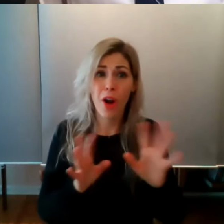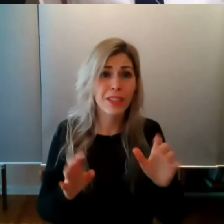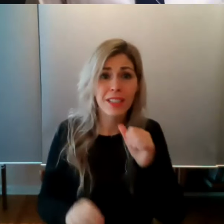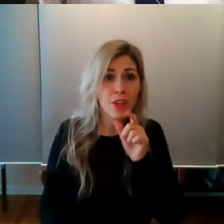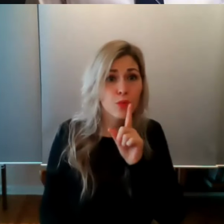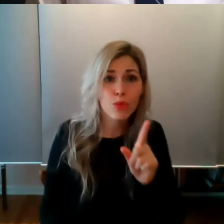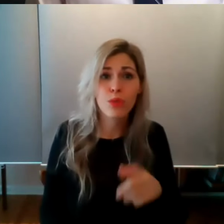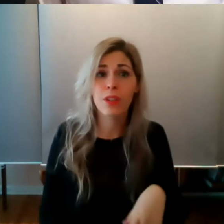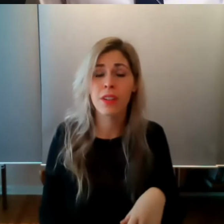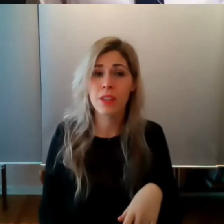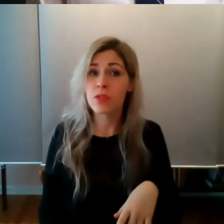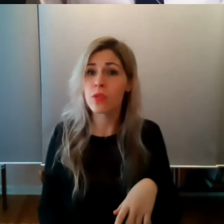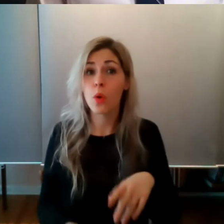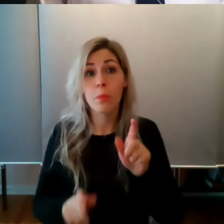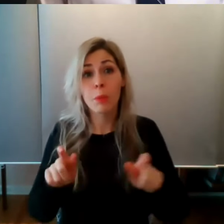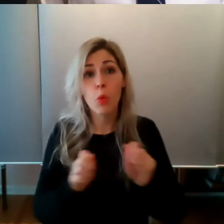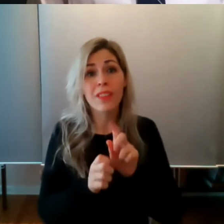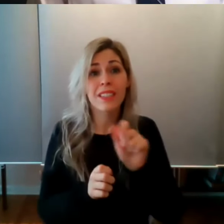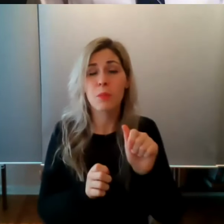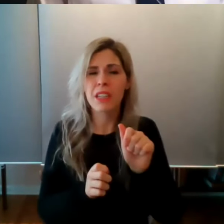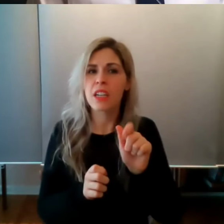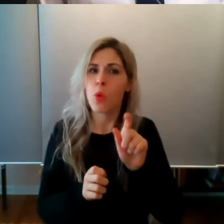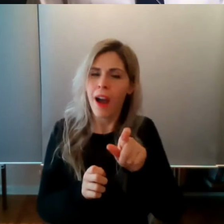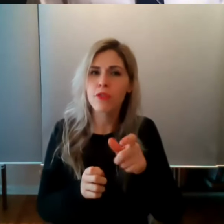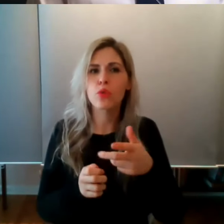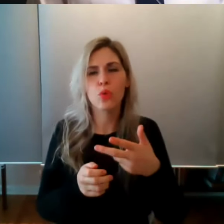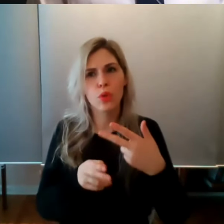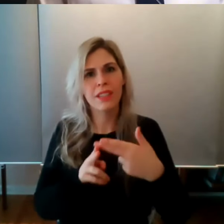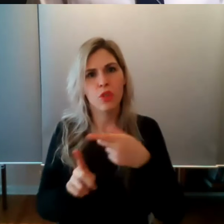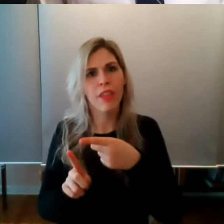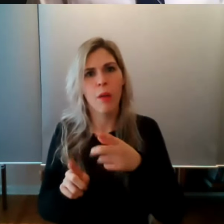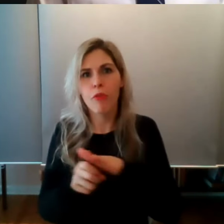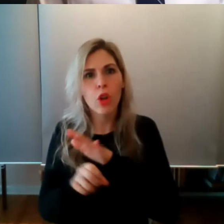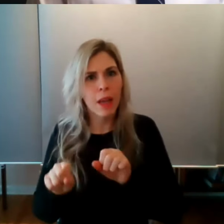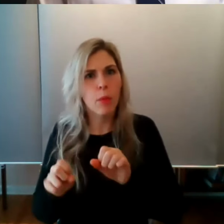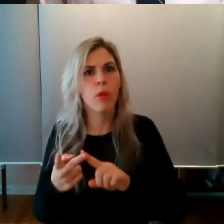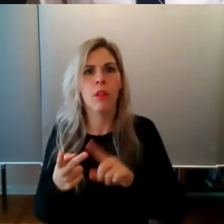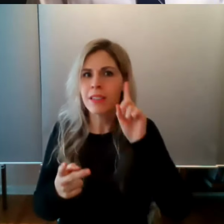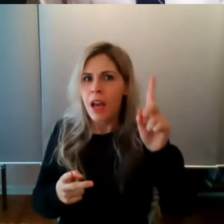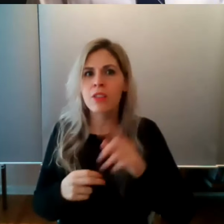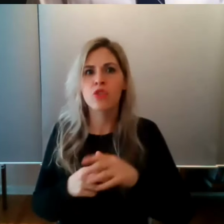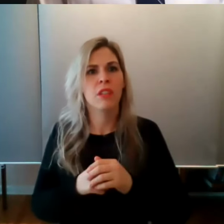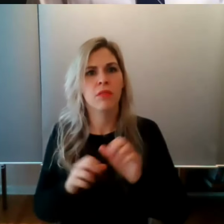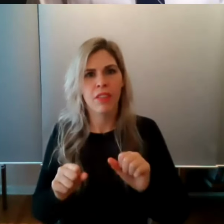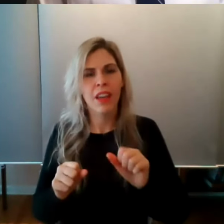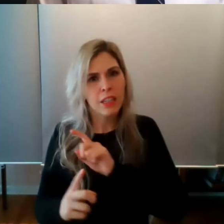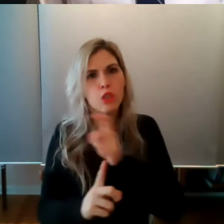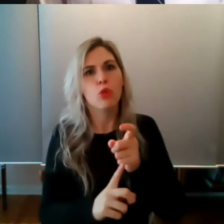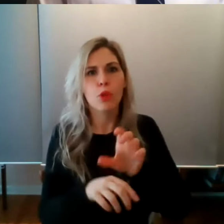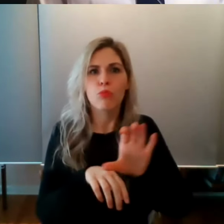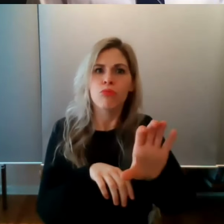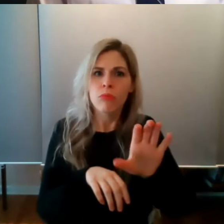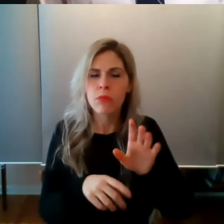important for people with disabilities to be treated as fully capable and intelligent and able to give input and have control